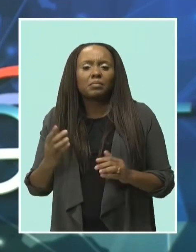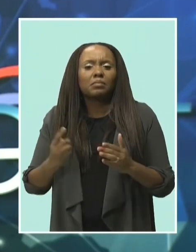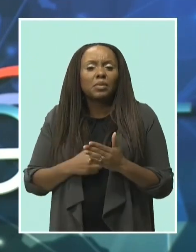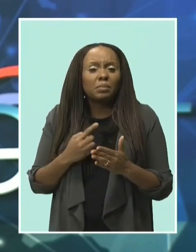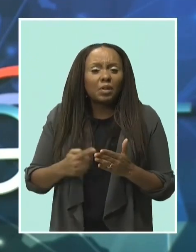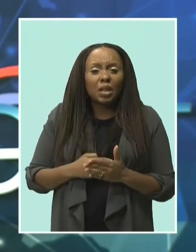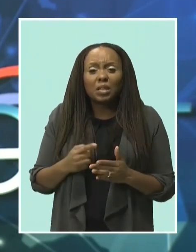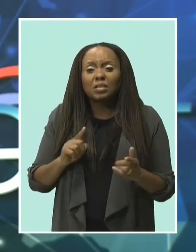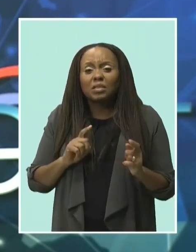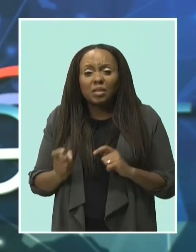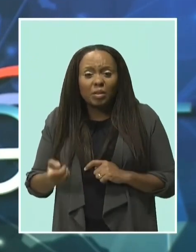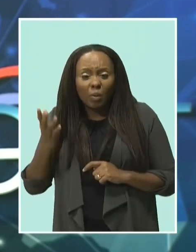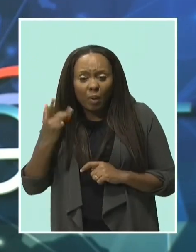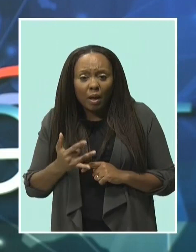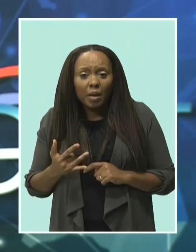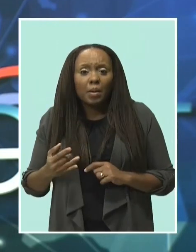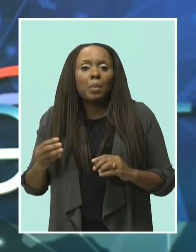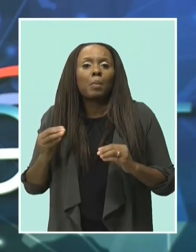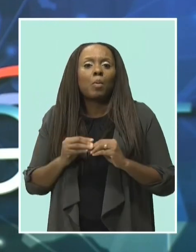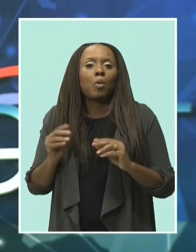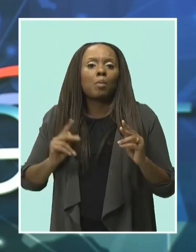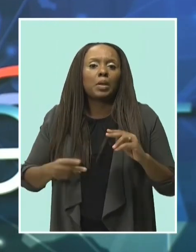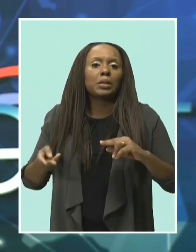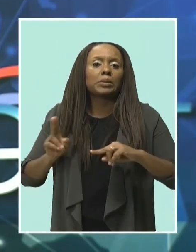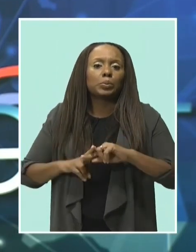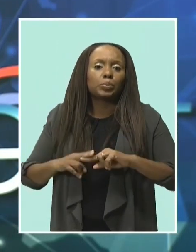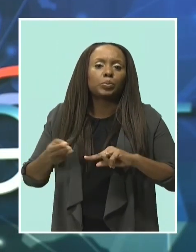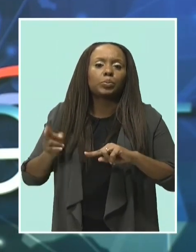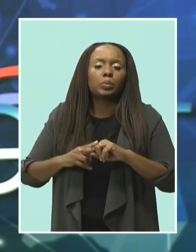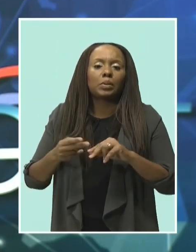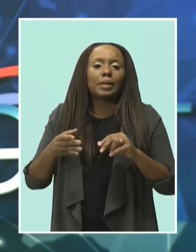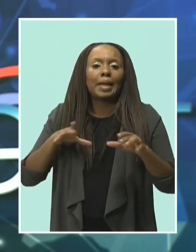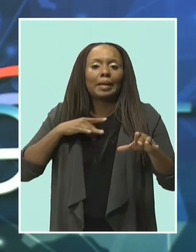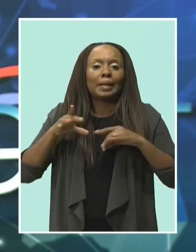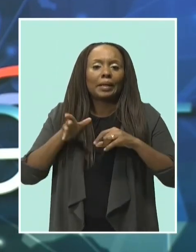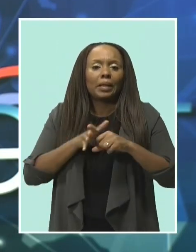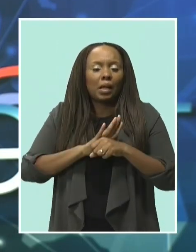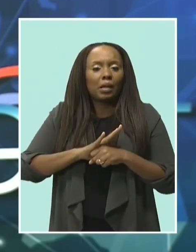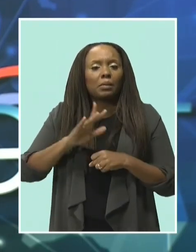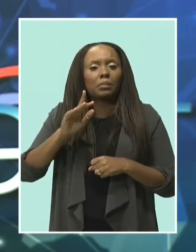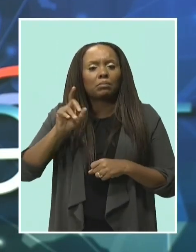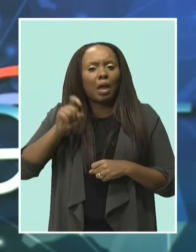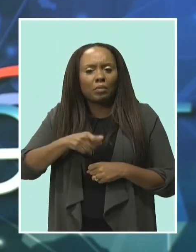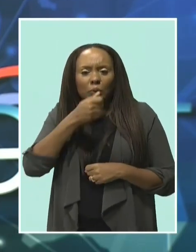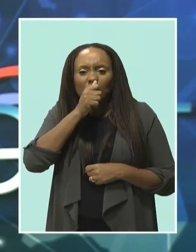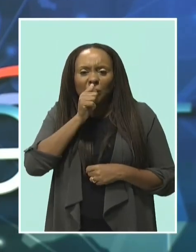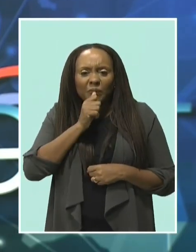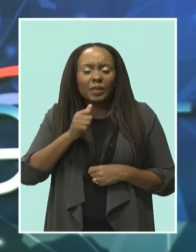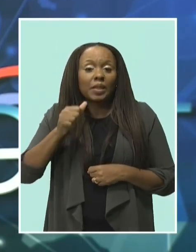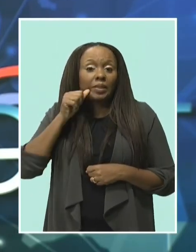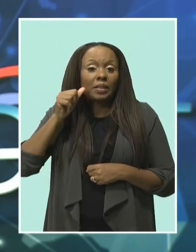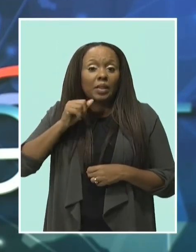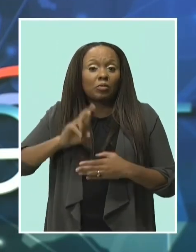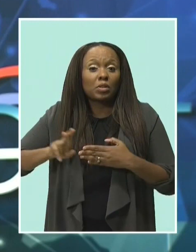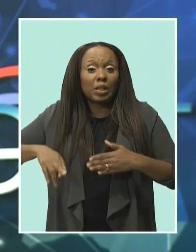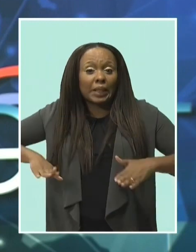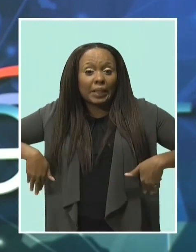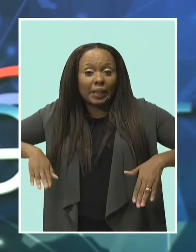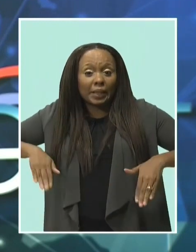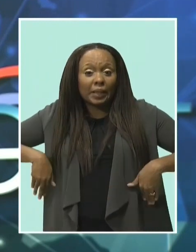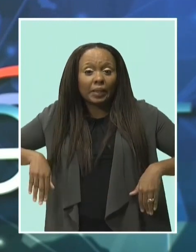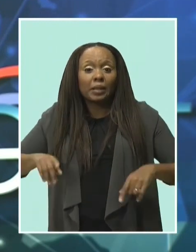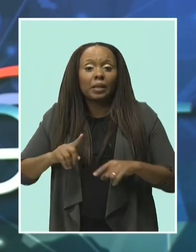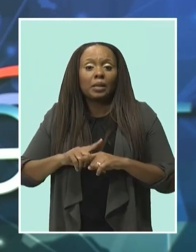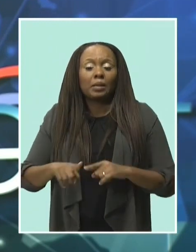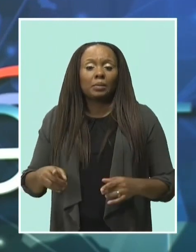by the increase in numbers, and people should exercise patience and tolerance. Yesterday, the results came late into the evening. However, CBC understands